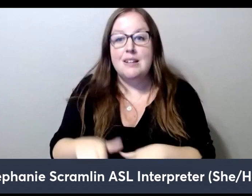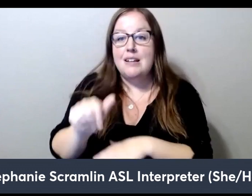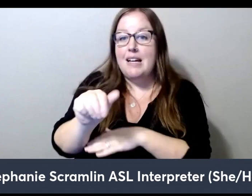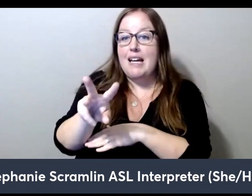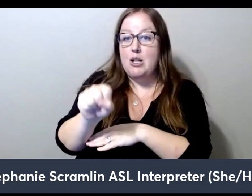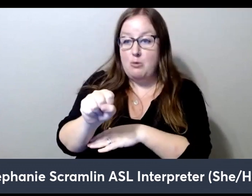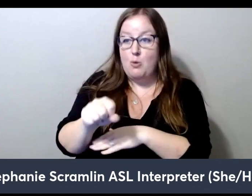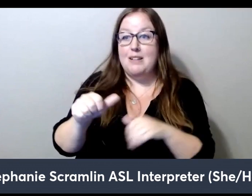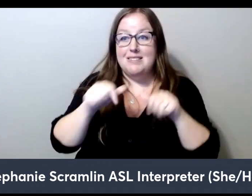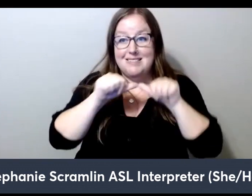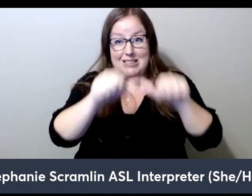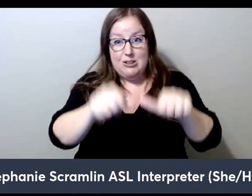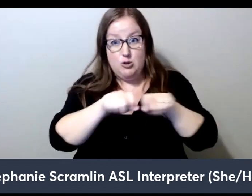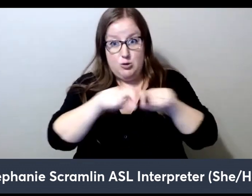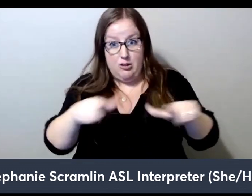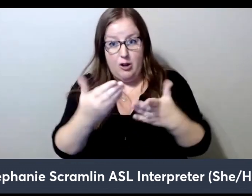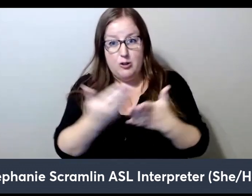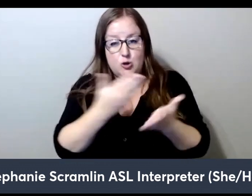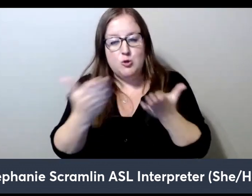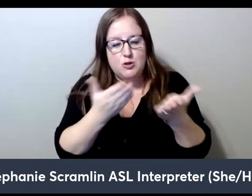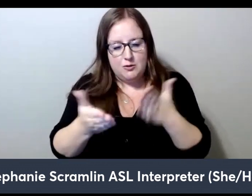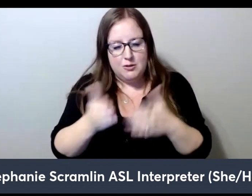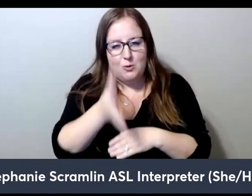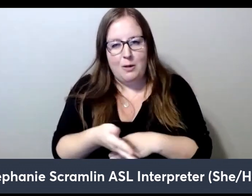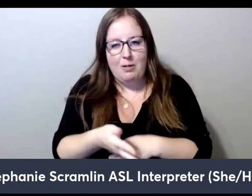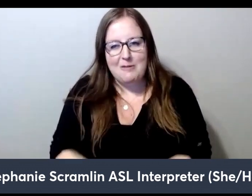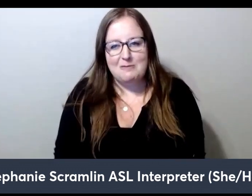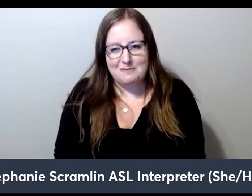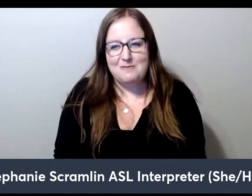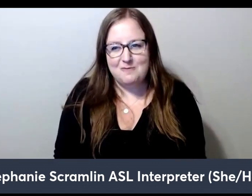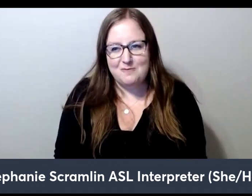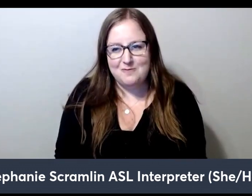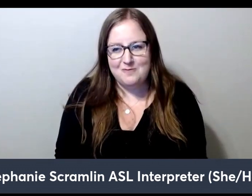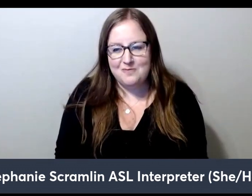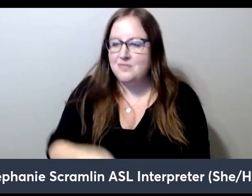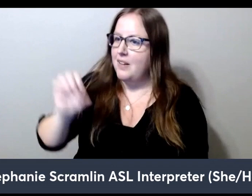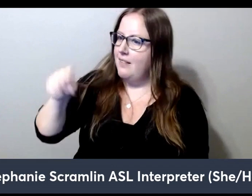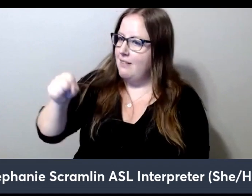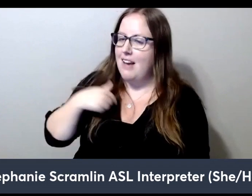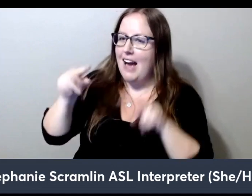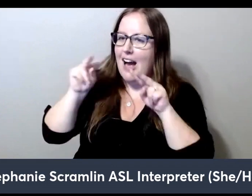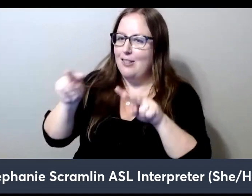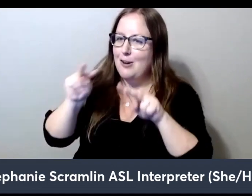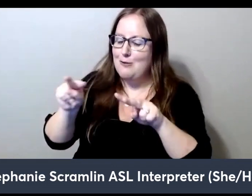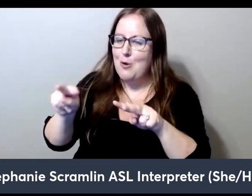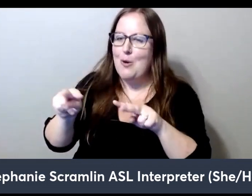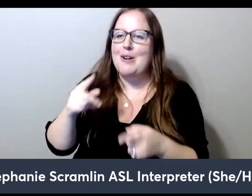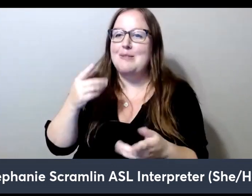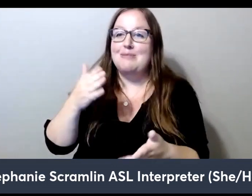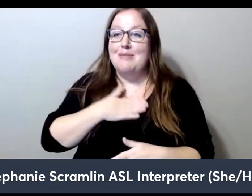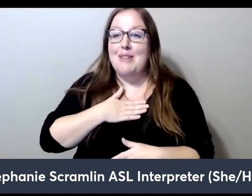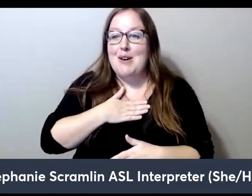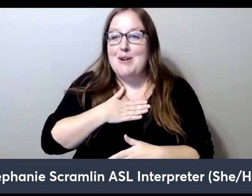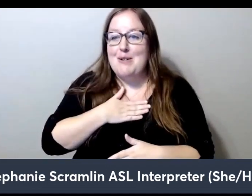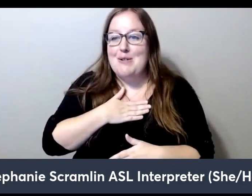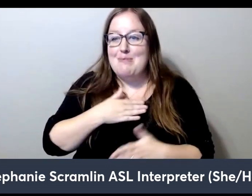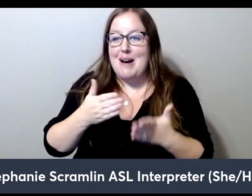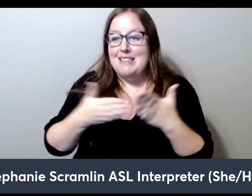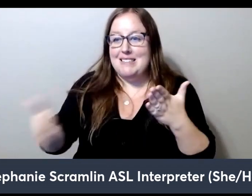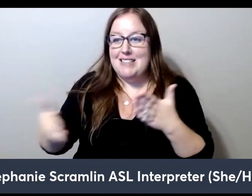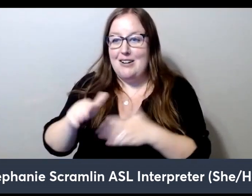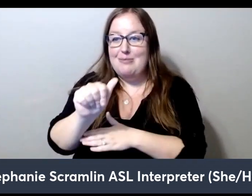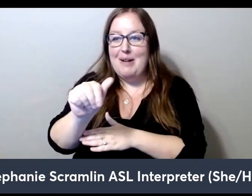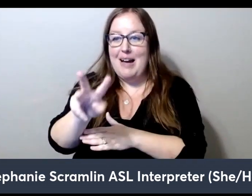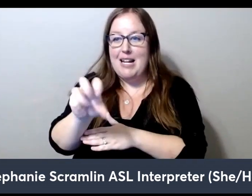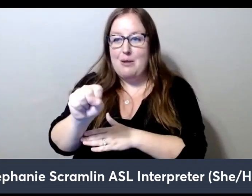launches new services. Yeah. I look forward to the day then when my Surface Amazon bracket, which